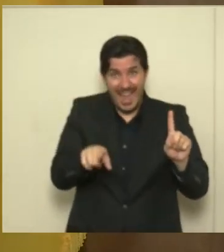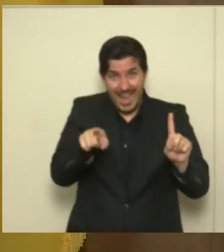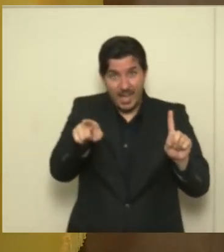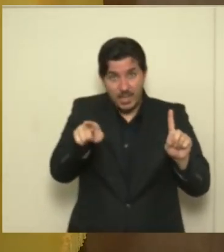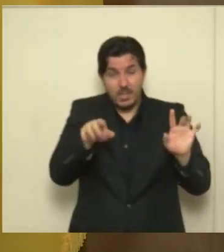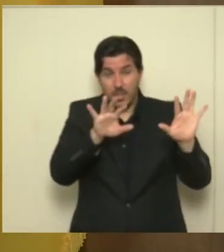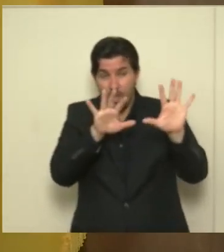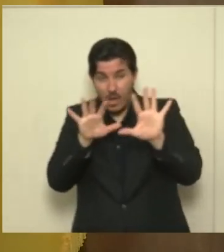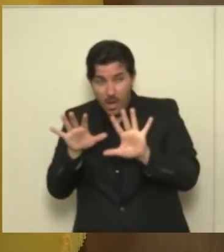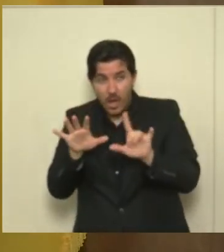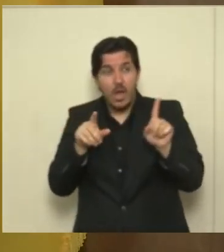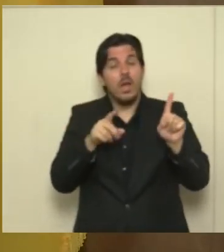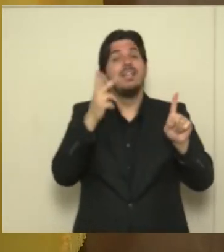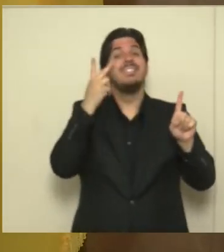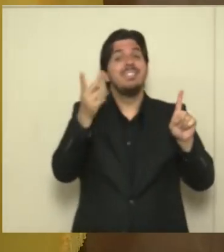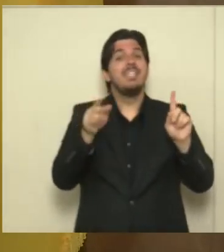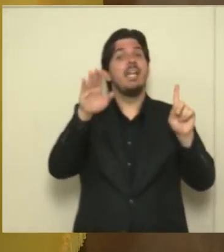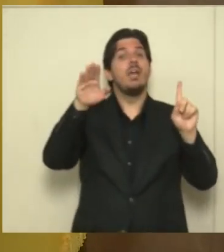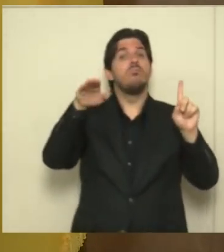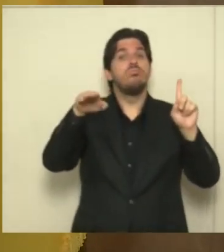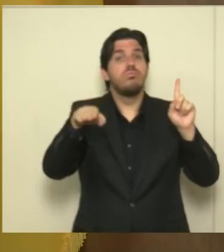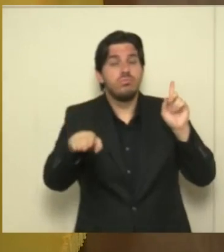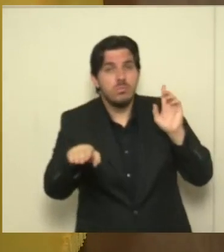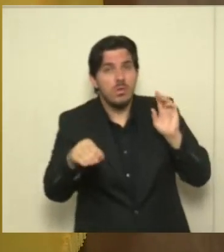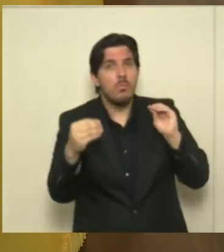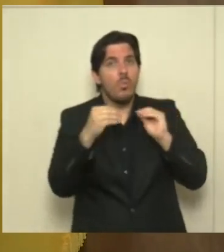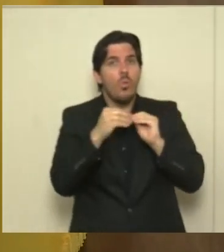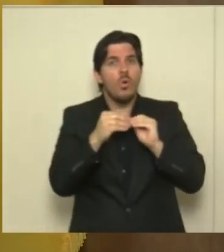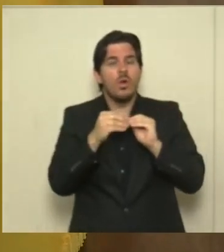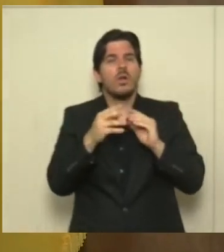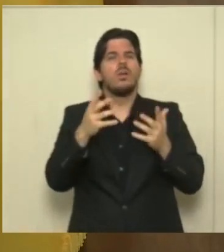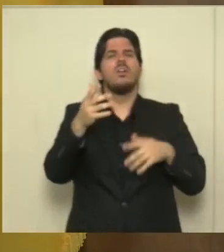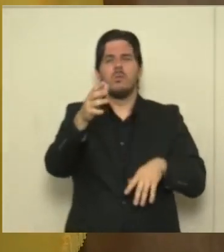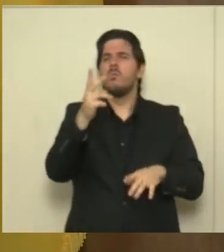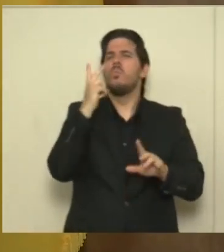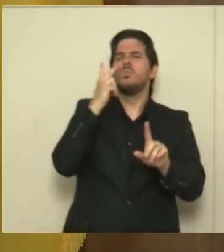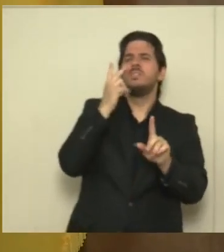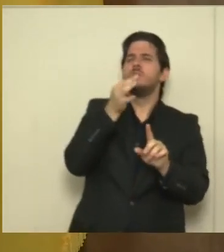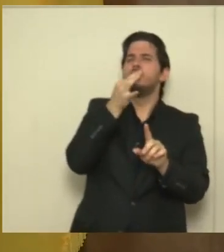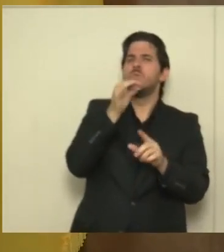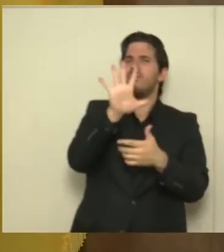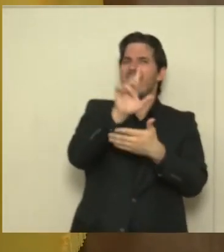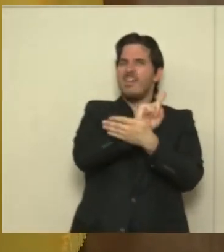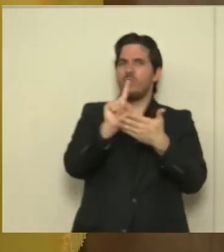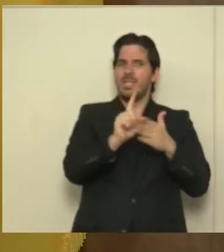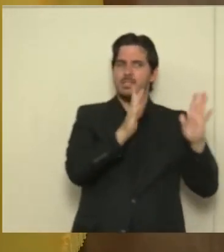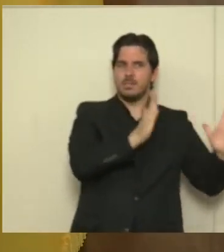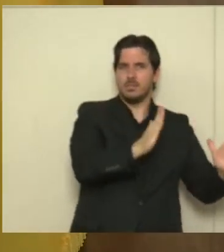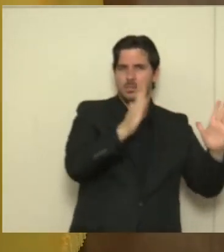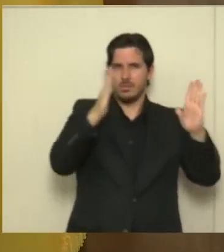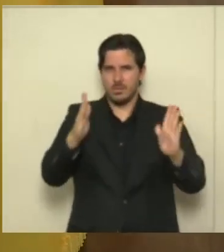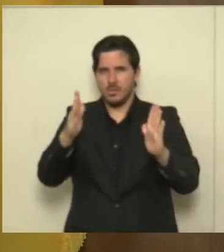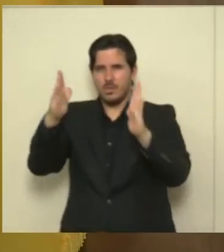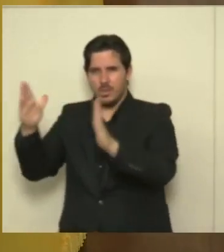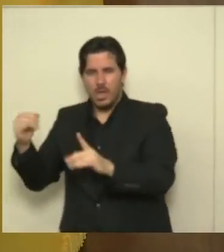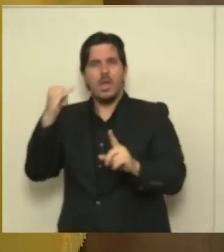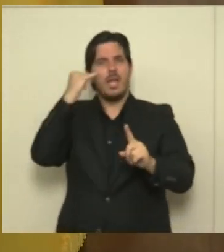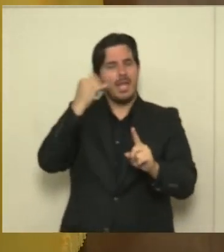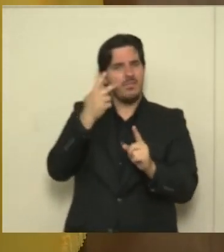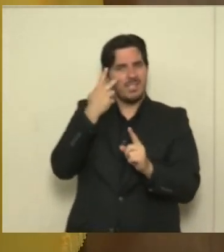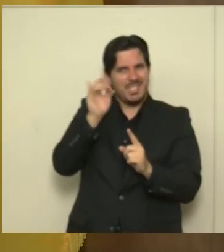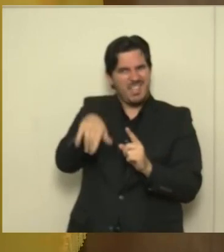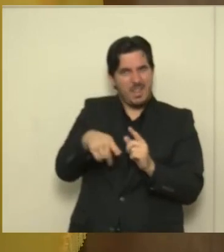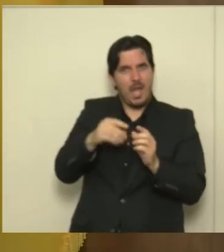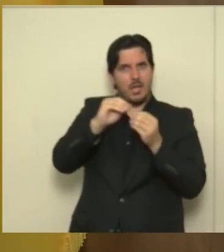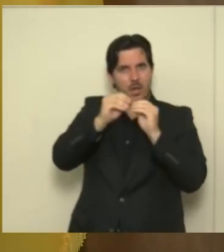then you can, right, at that 5-week benchmark, we're not quite there, but close, then we can talk about what are the next set of